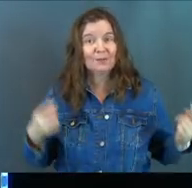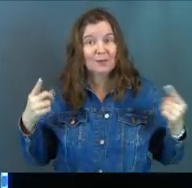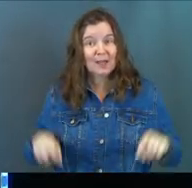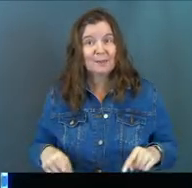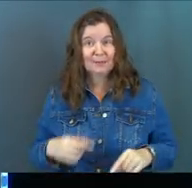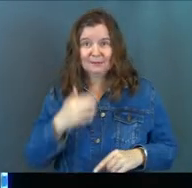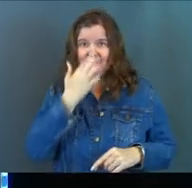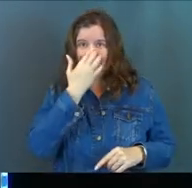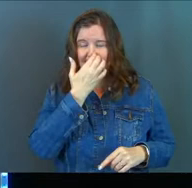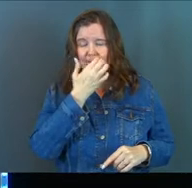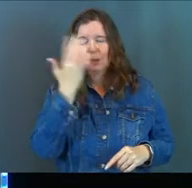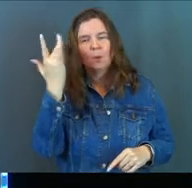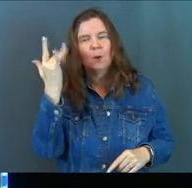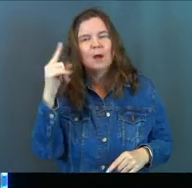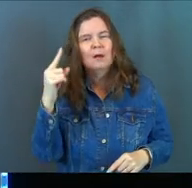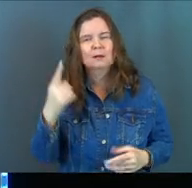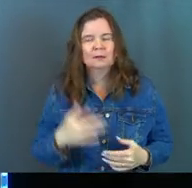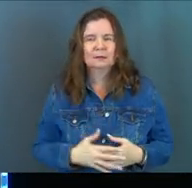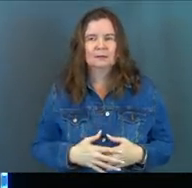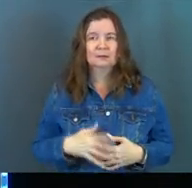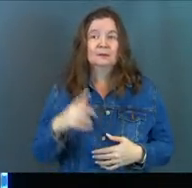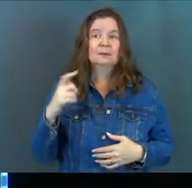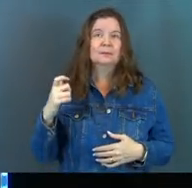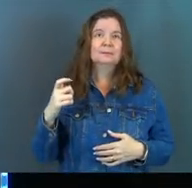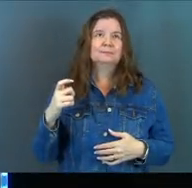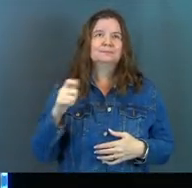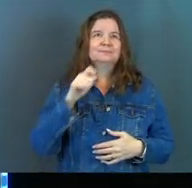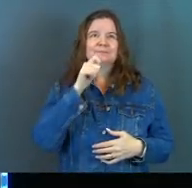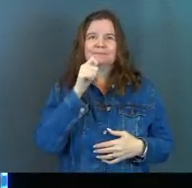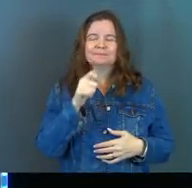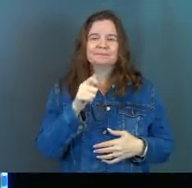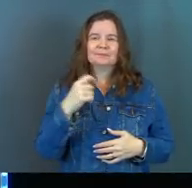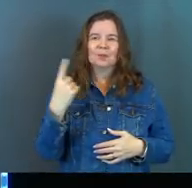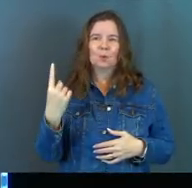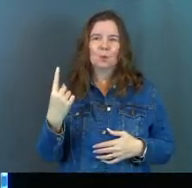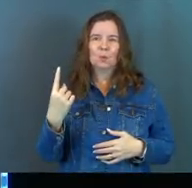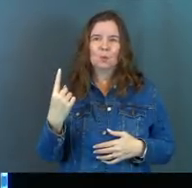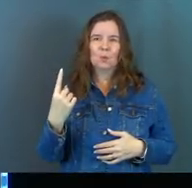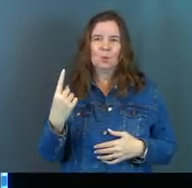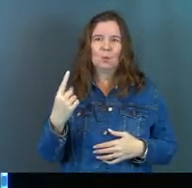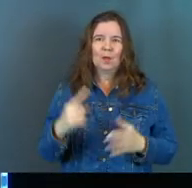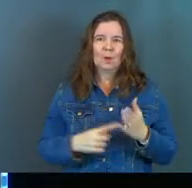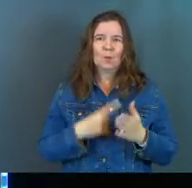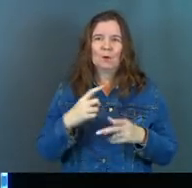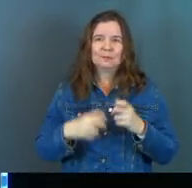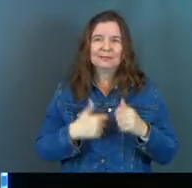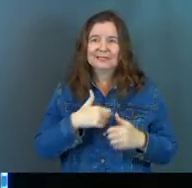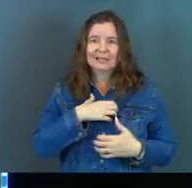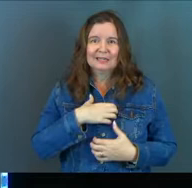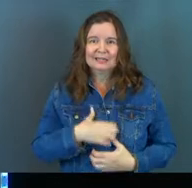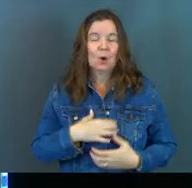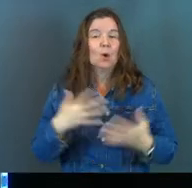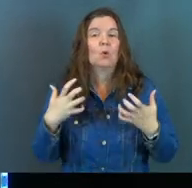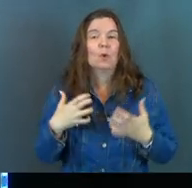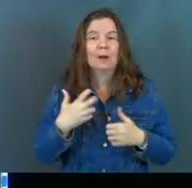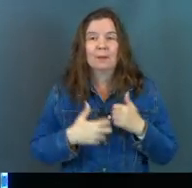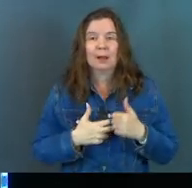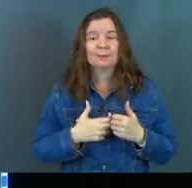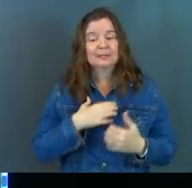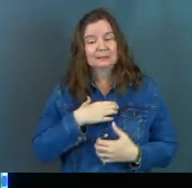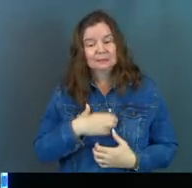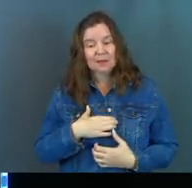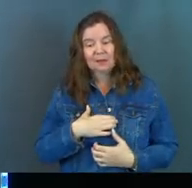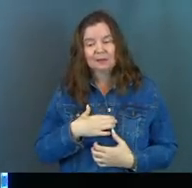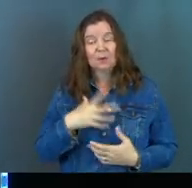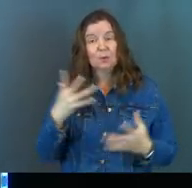coming. Why? Because it's not a want problem, is it? It's not a desire issue. We